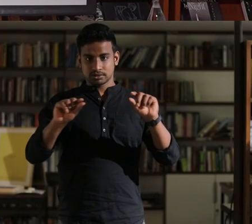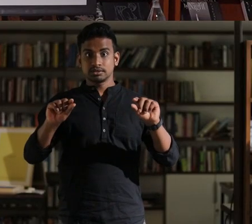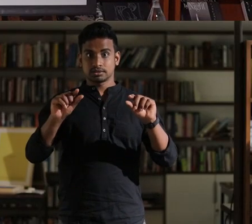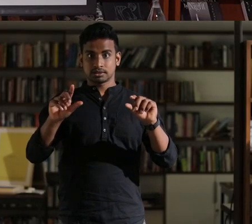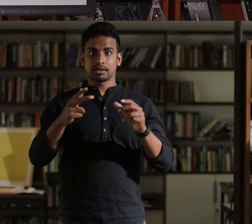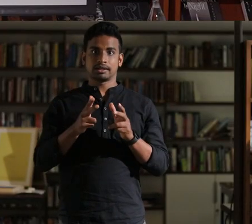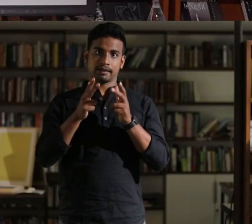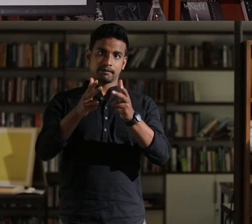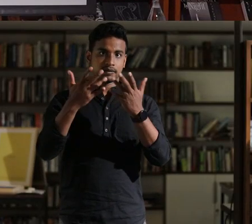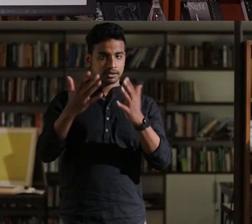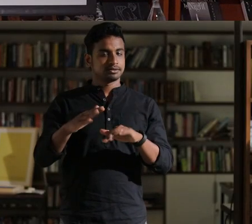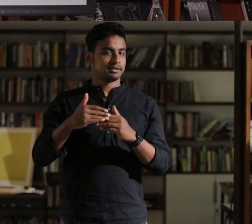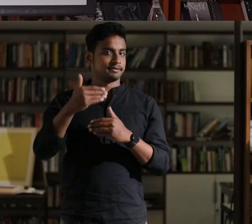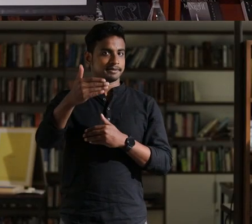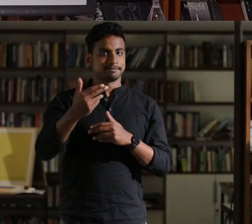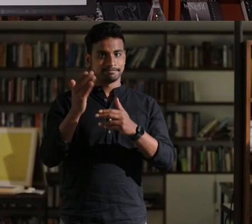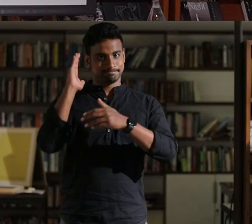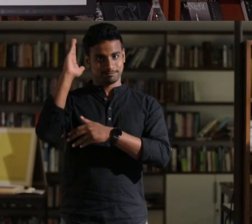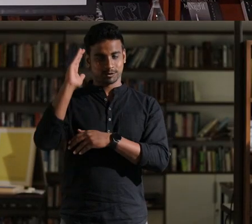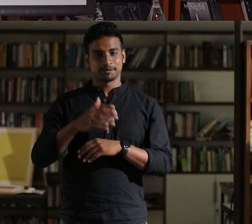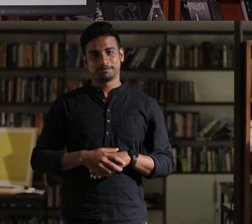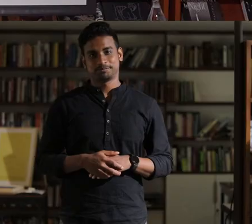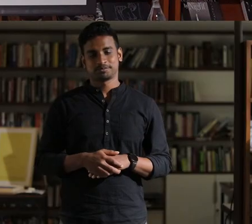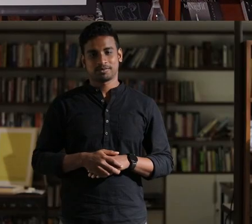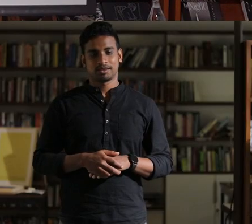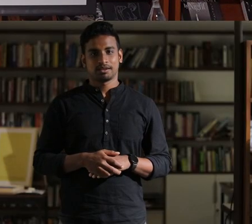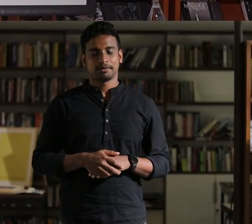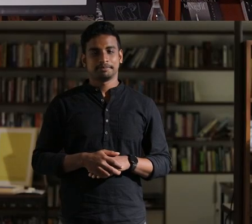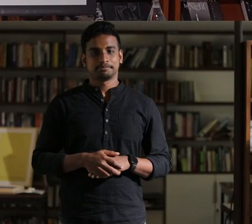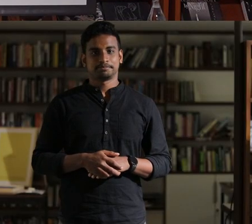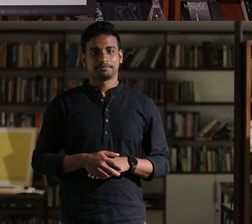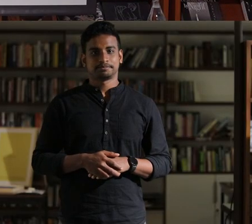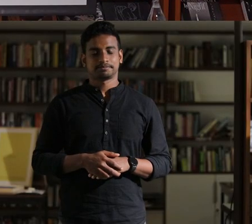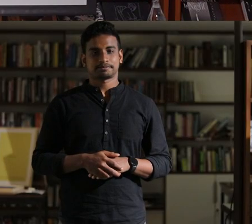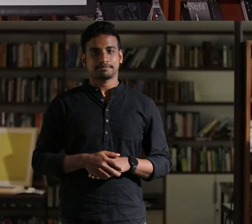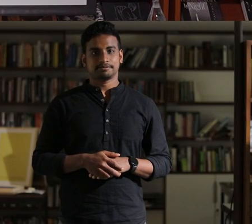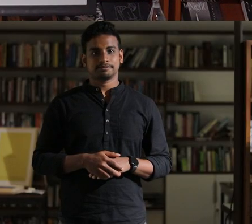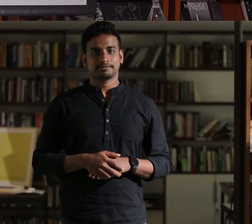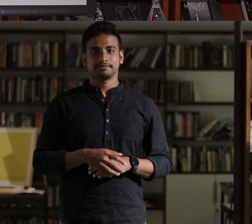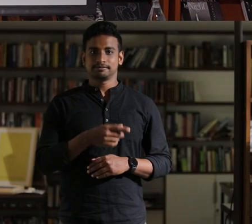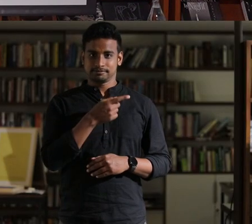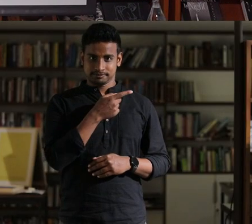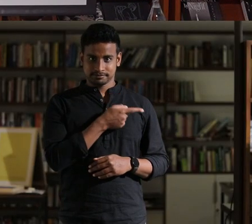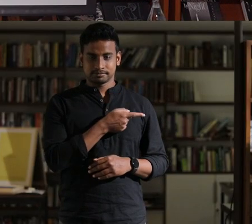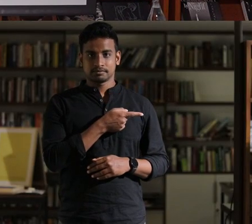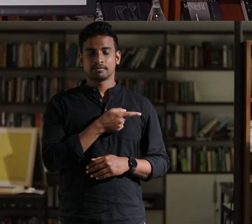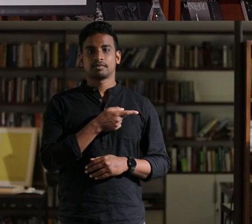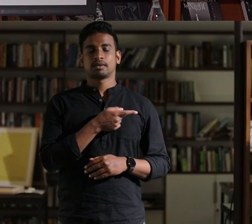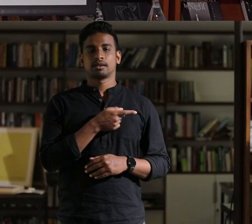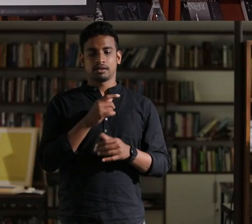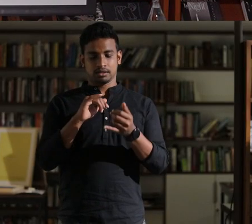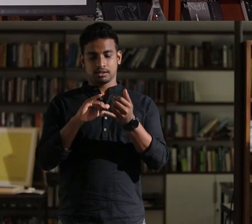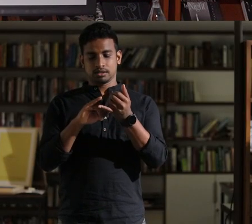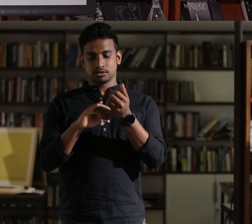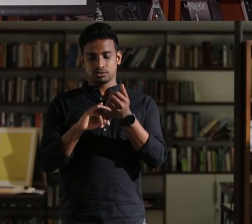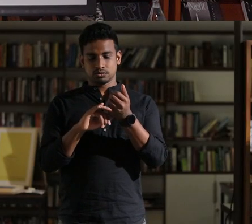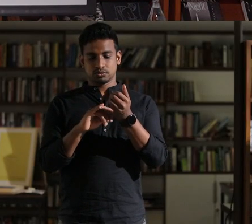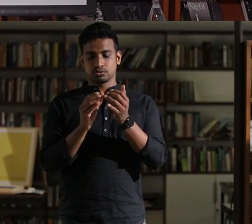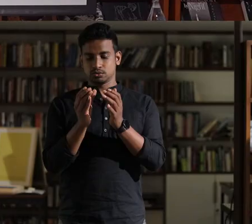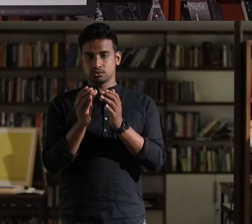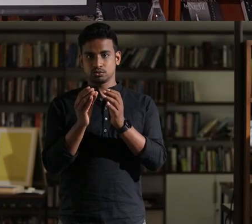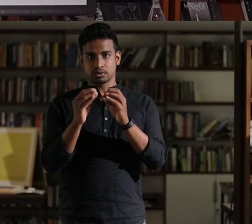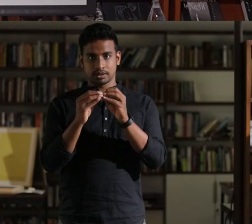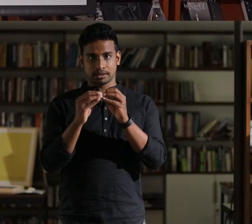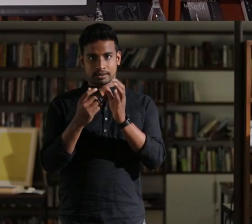further. As boundaries, this is from Sue Brekel in Archival Practices and